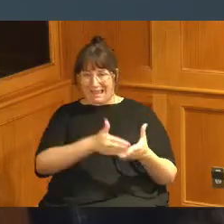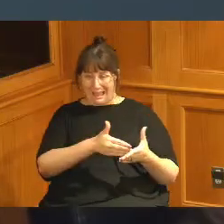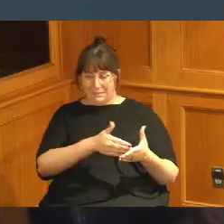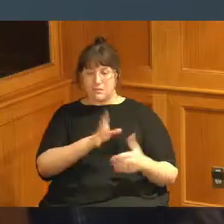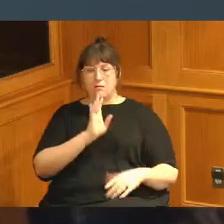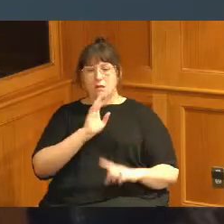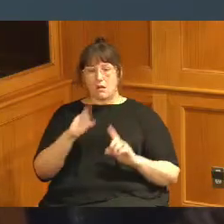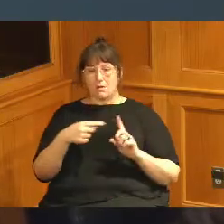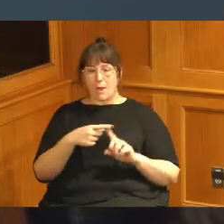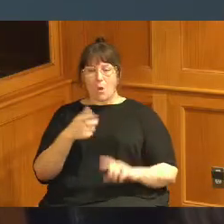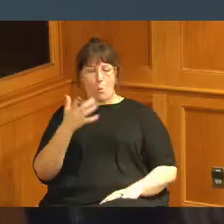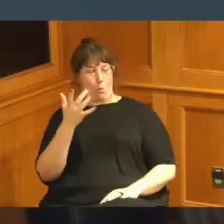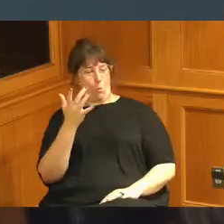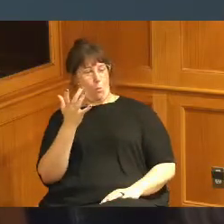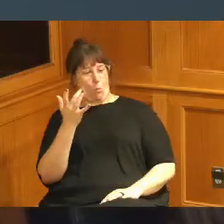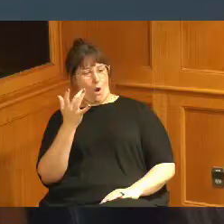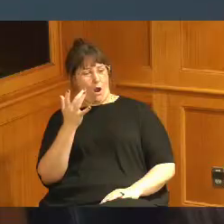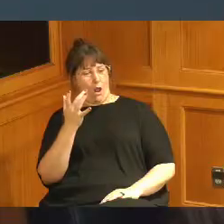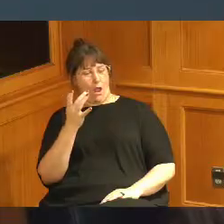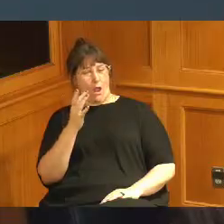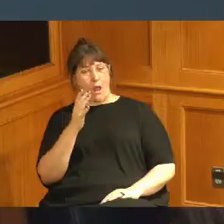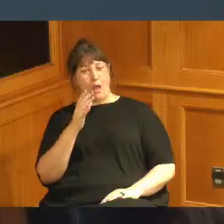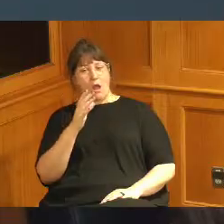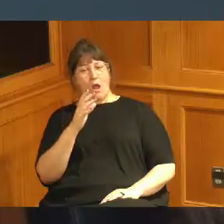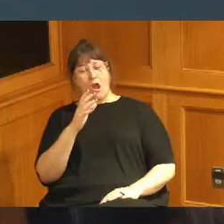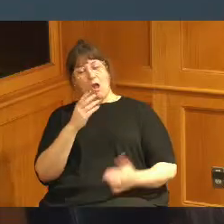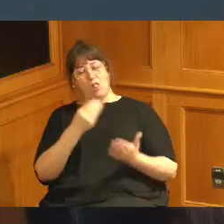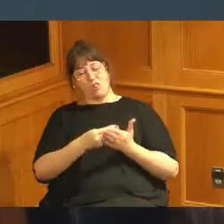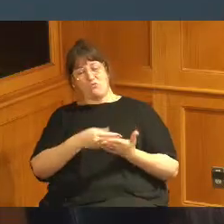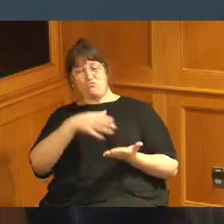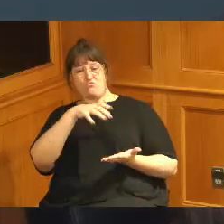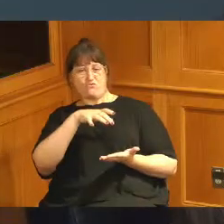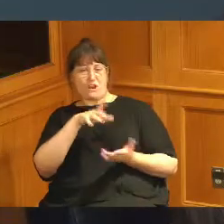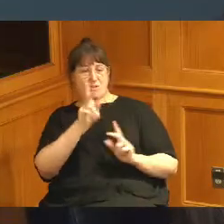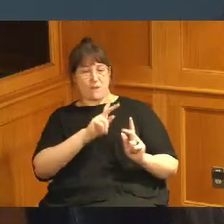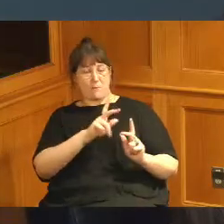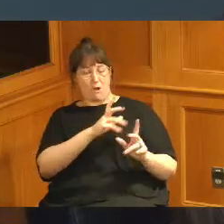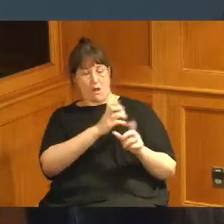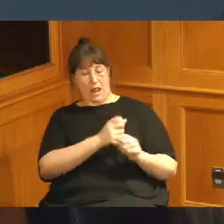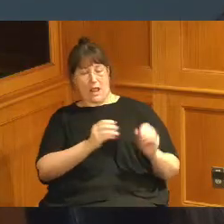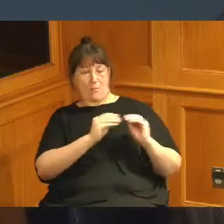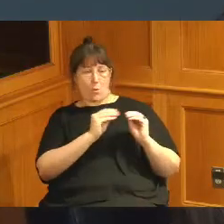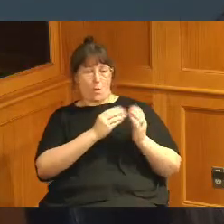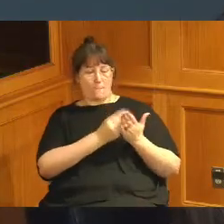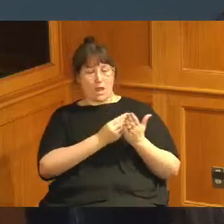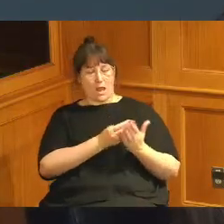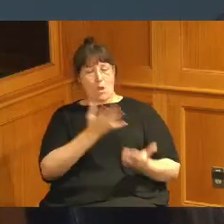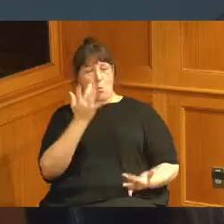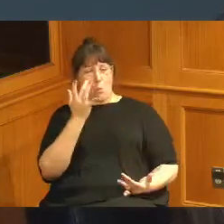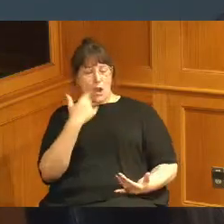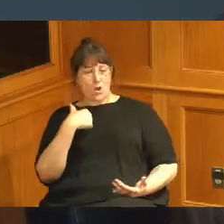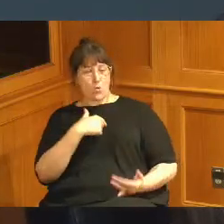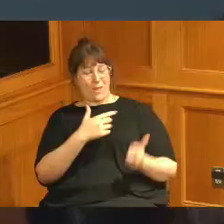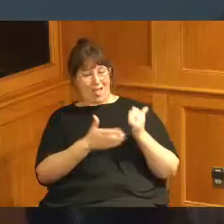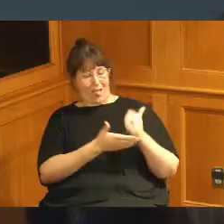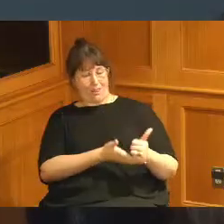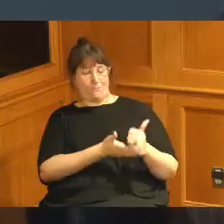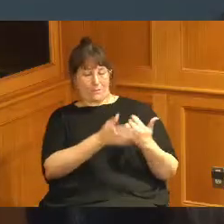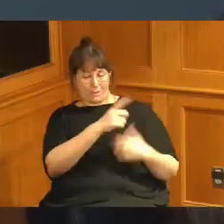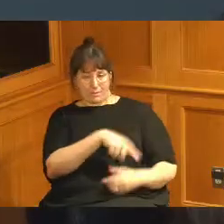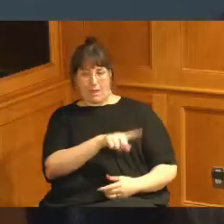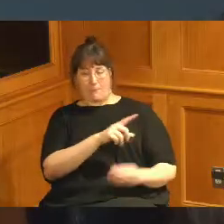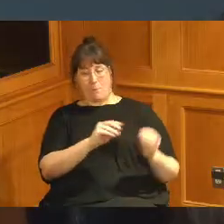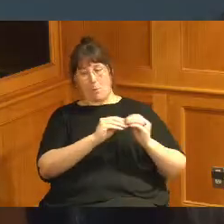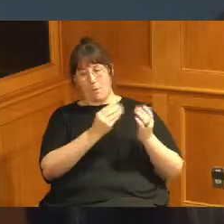about, why are these billionaires not getting more money? They're billionaires. Why should we help them to make more